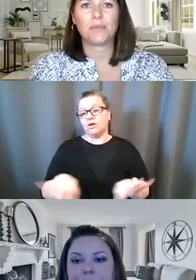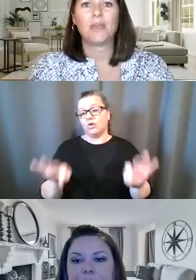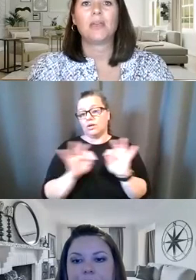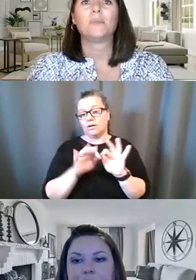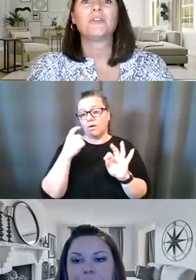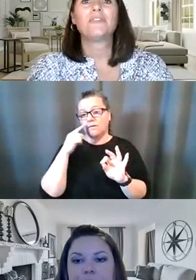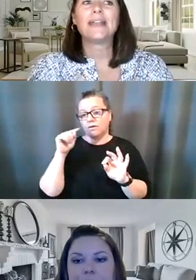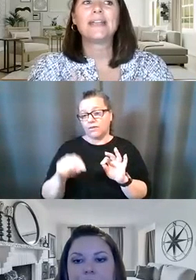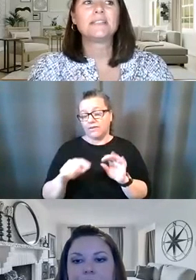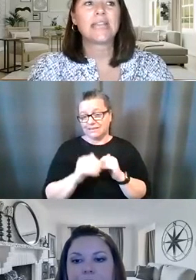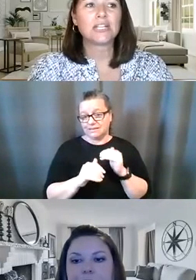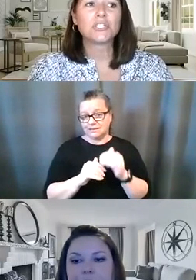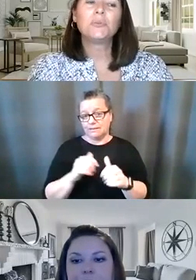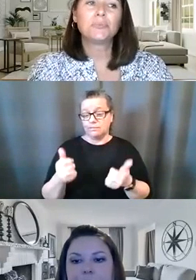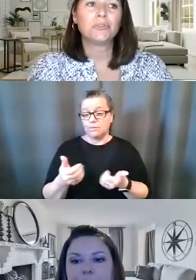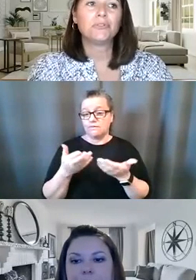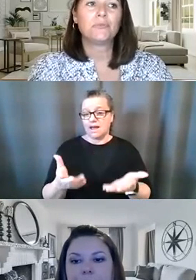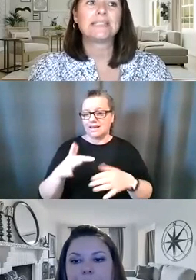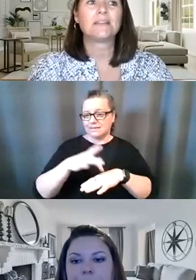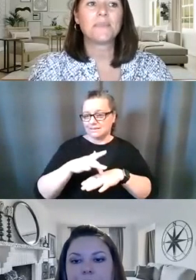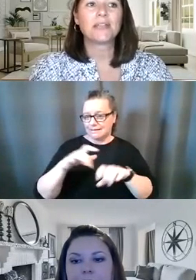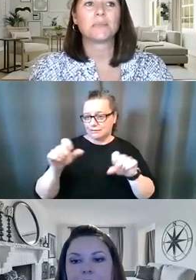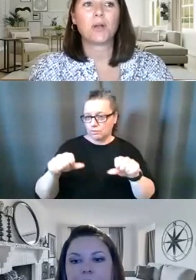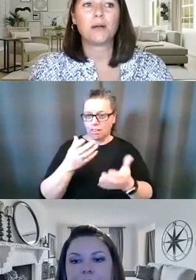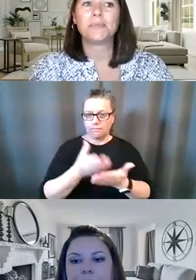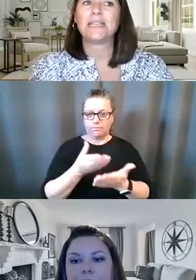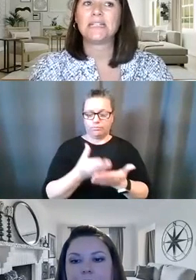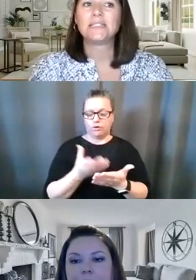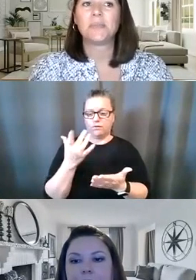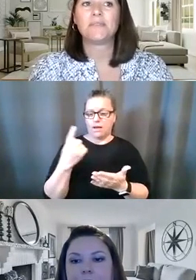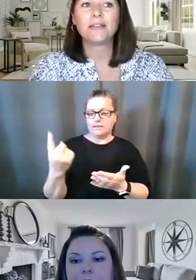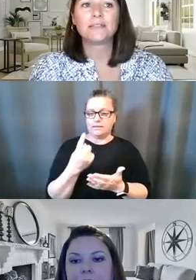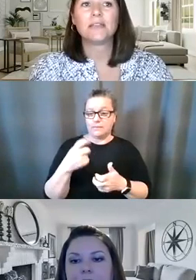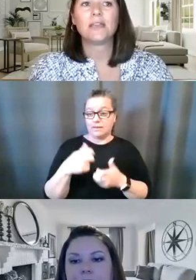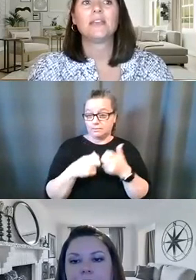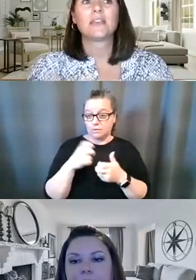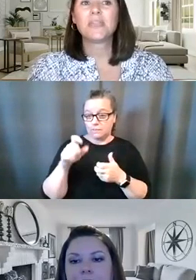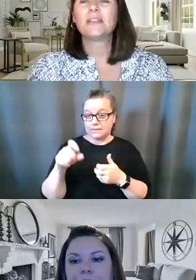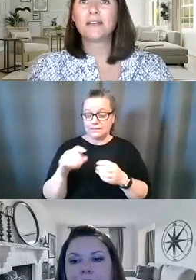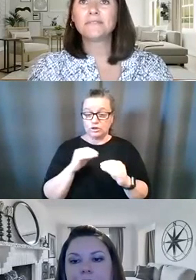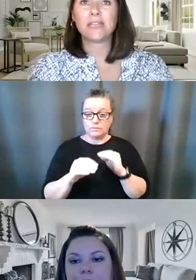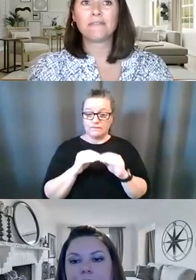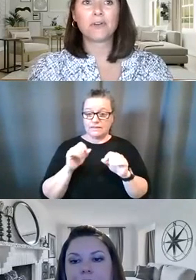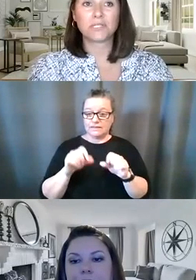step. Providing tangible proof why something is a problem and needs to be fixed can be enough to get folks on